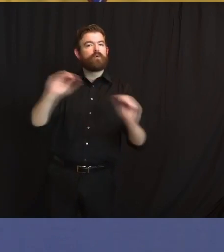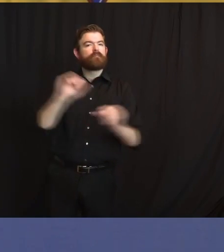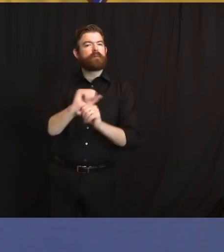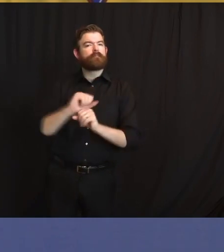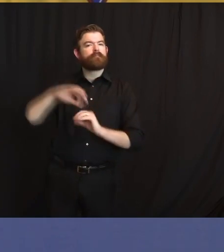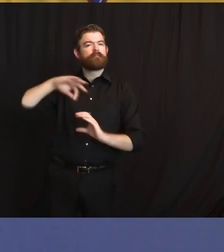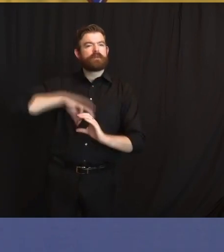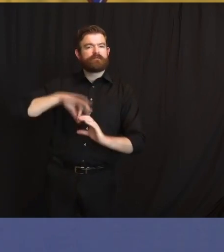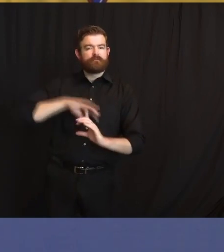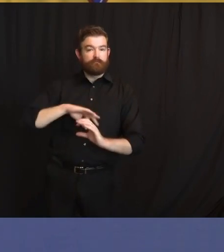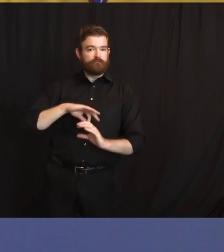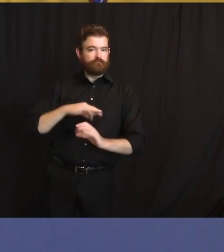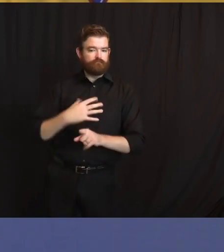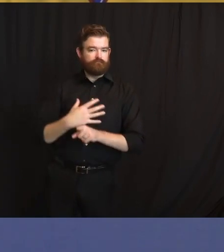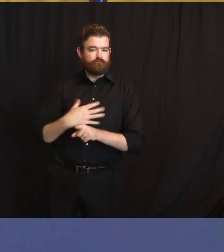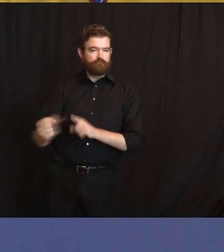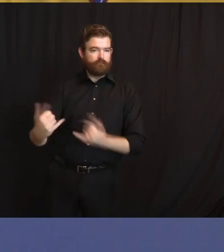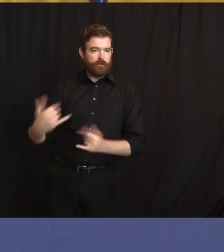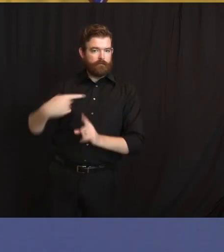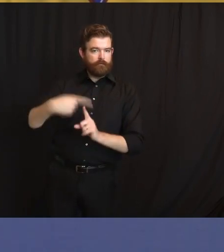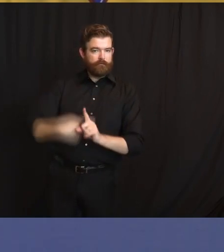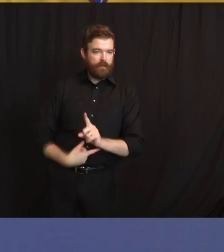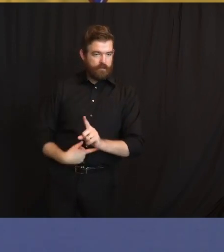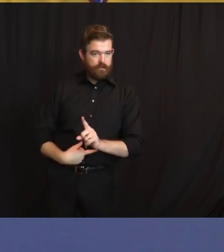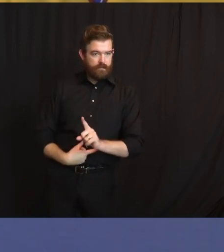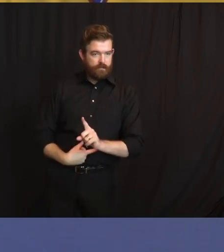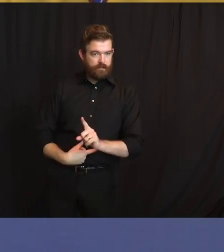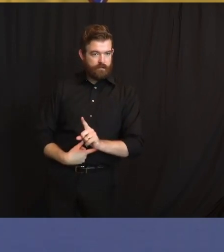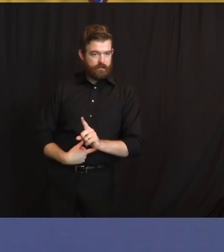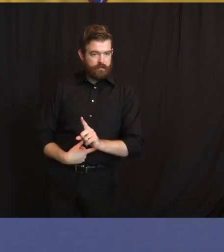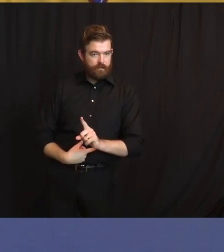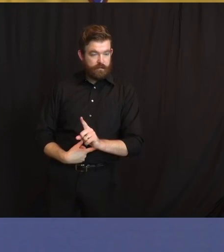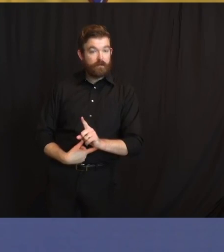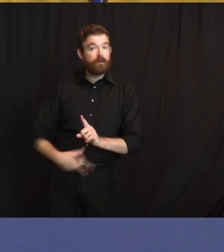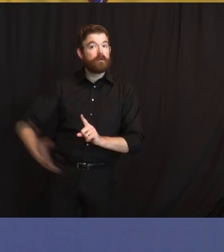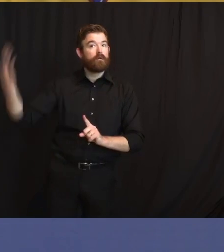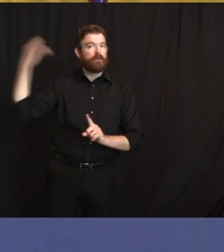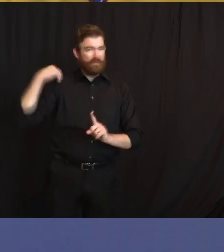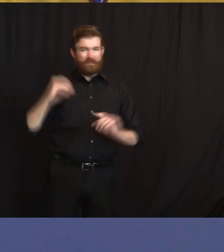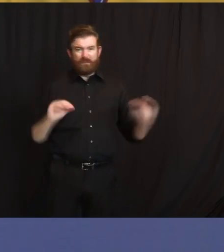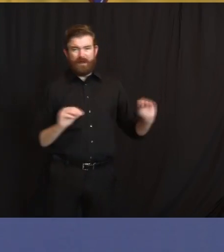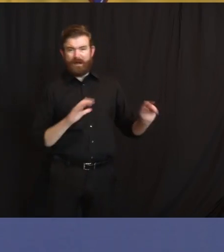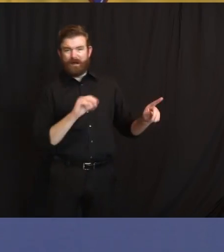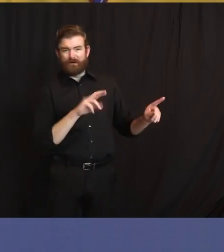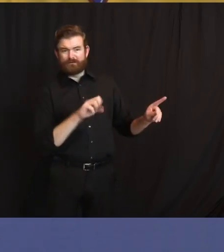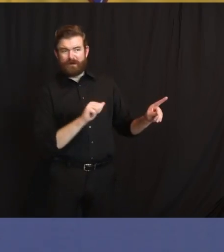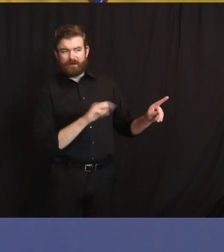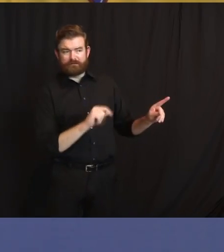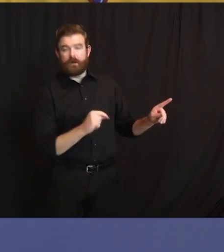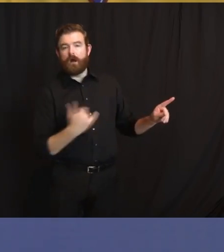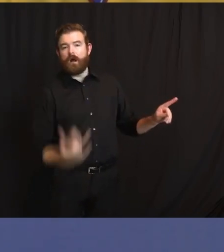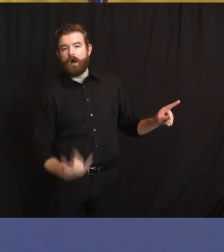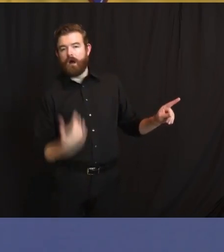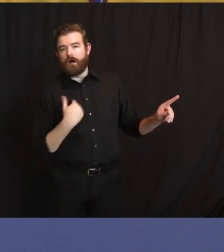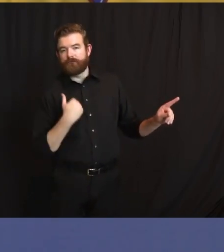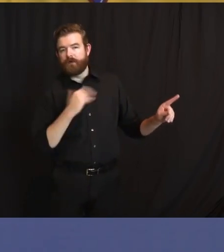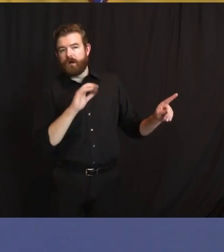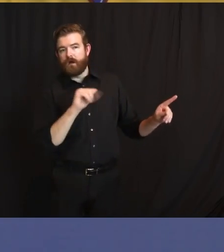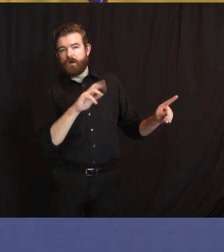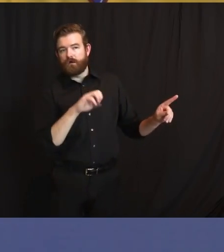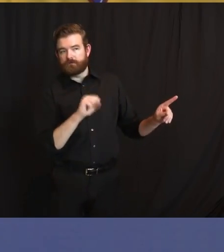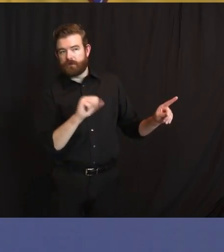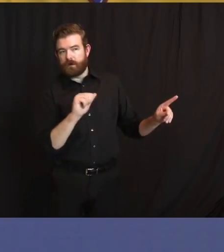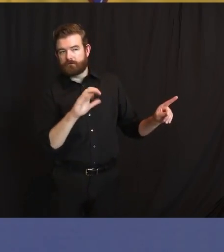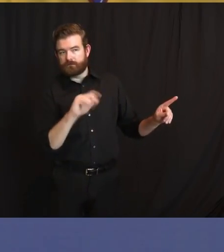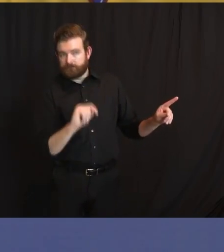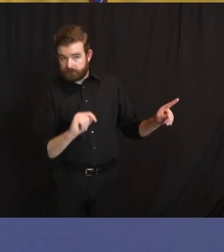2009. So in that sense, it's true. The deal does have more days in terms of total furlough days than they had in 2009. I think it's also important to